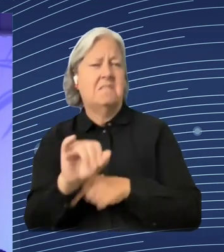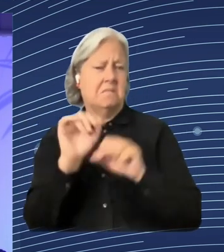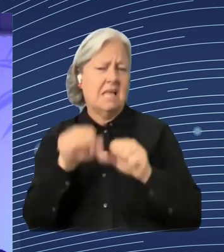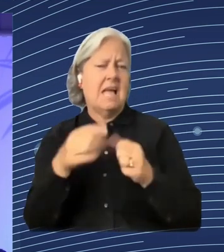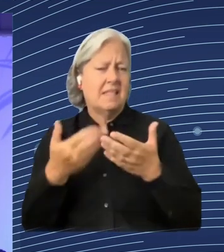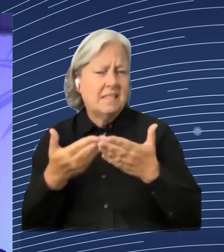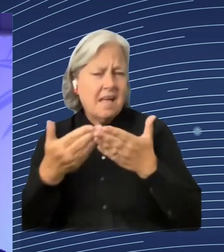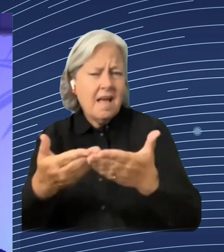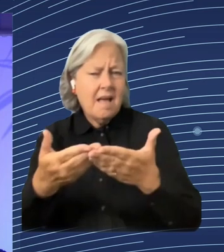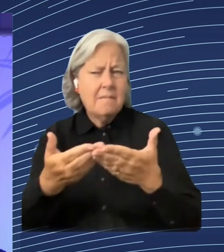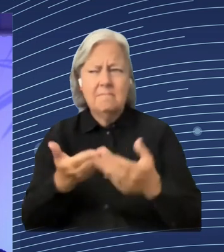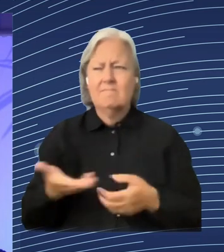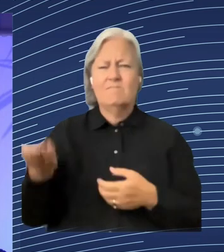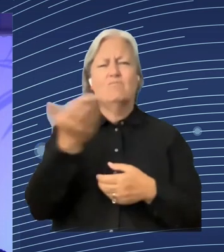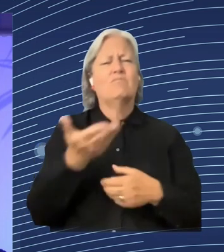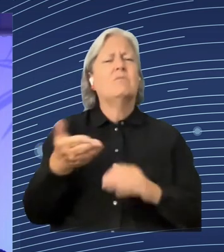organizations